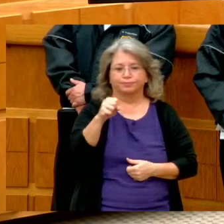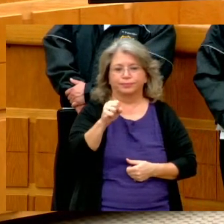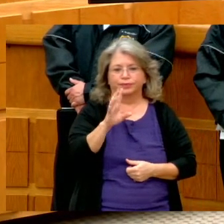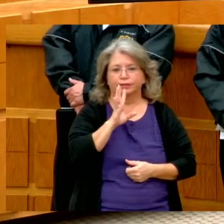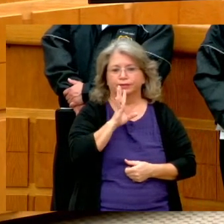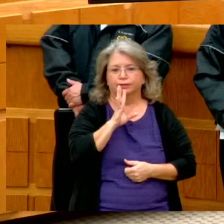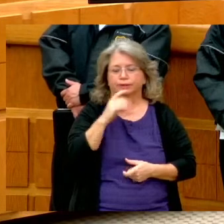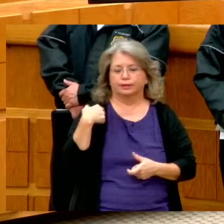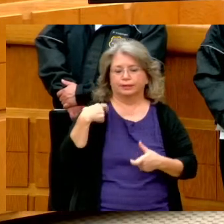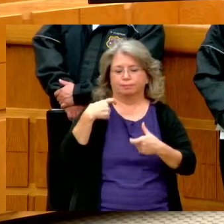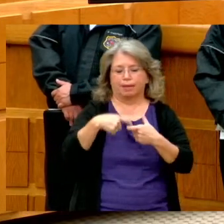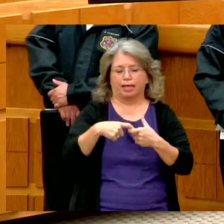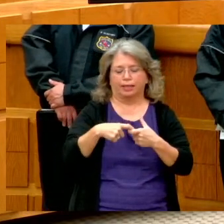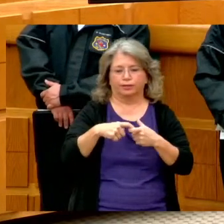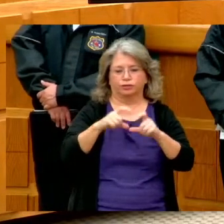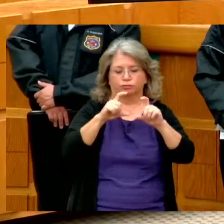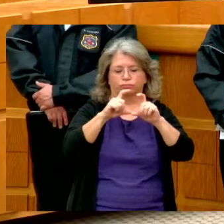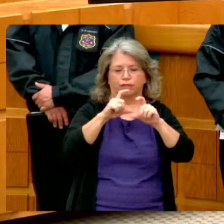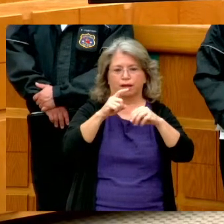El dashboard